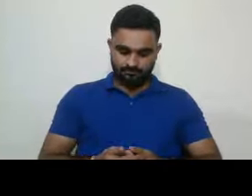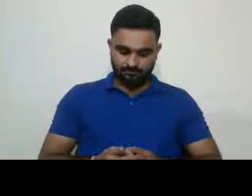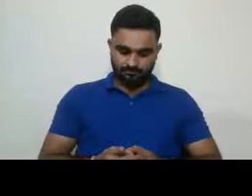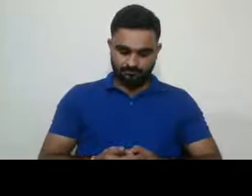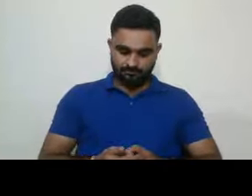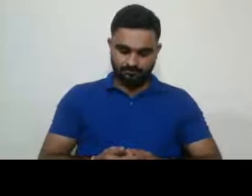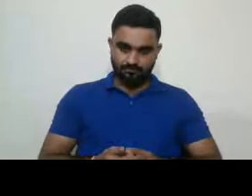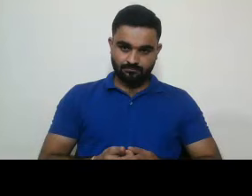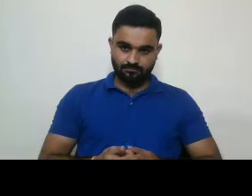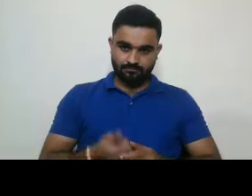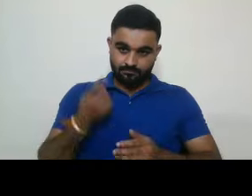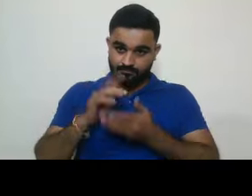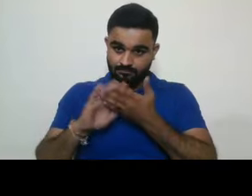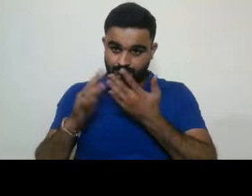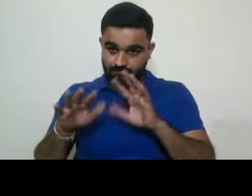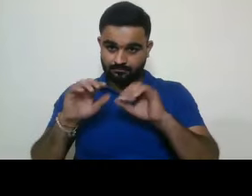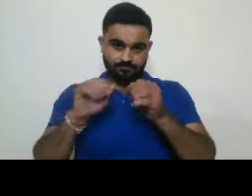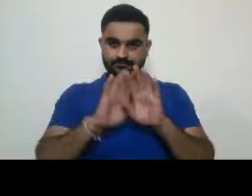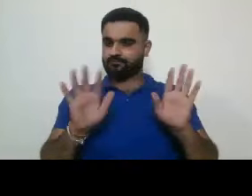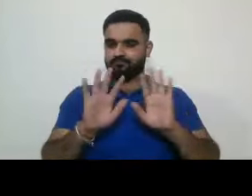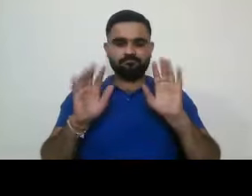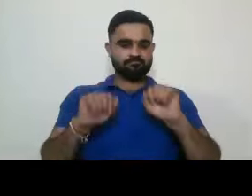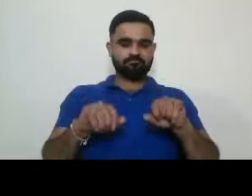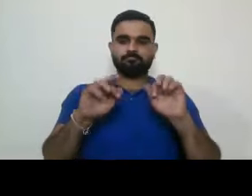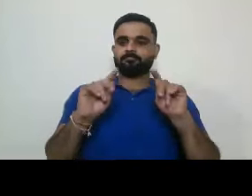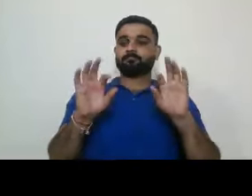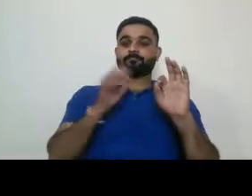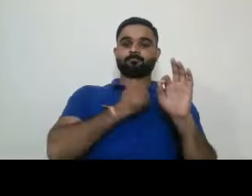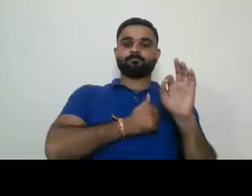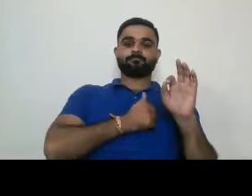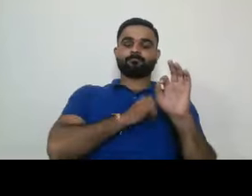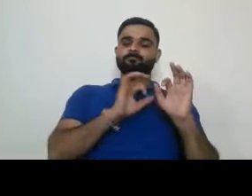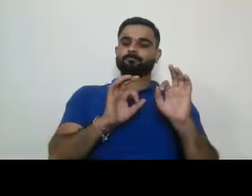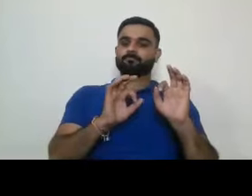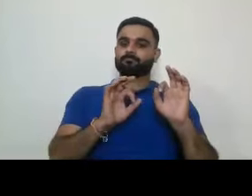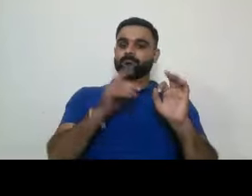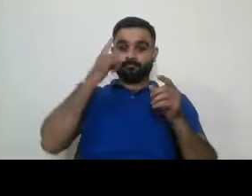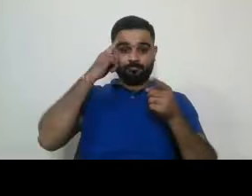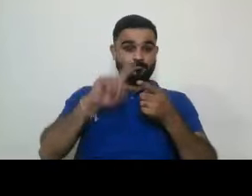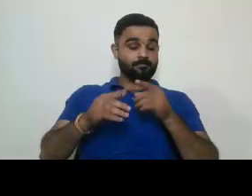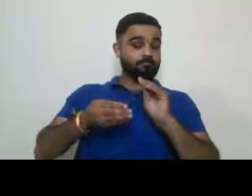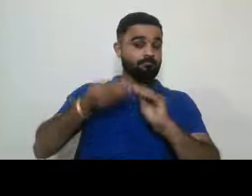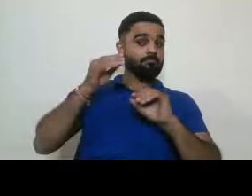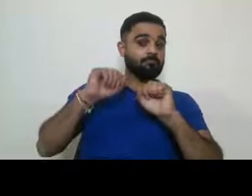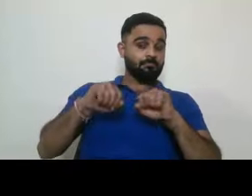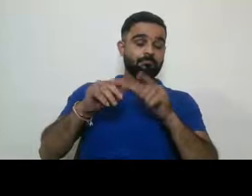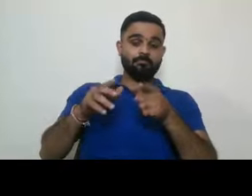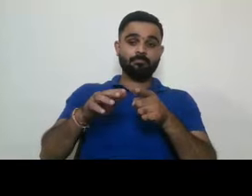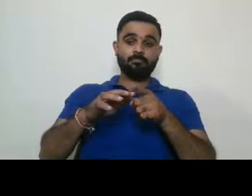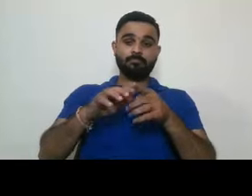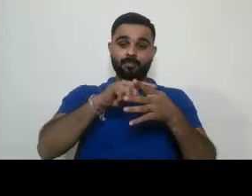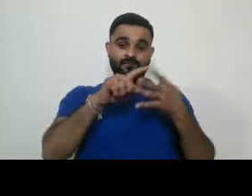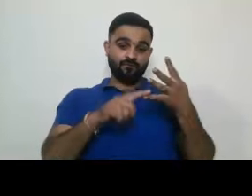Nandita, have you finished? yeah. Oh, okay, sorry. So I could agree more with you. The 4 R's